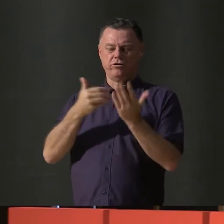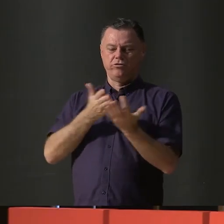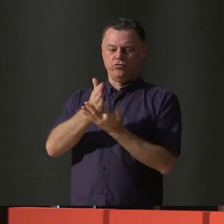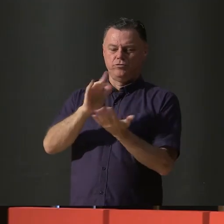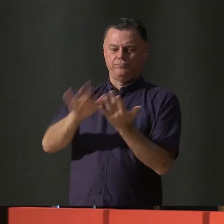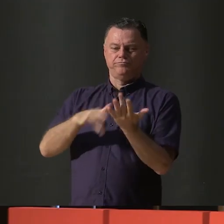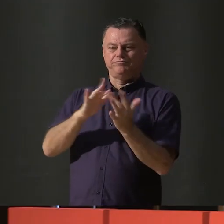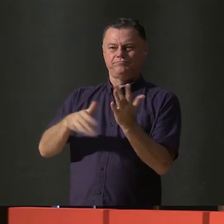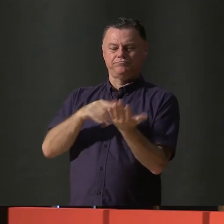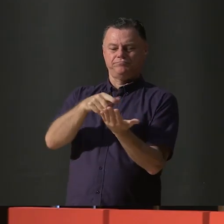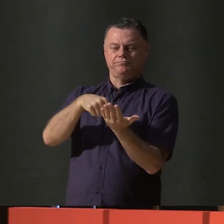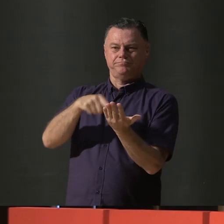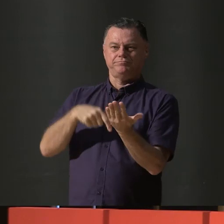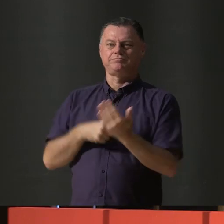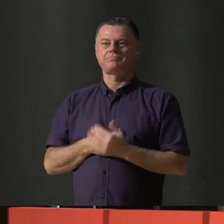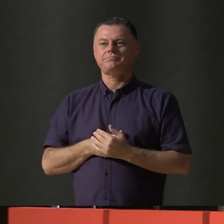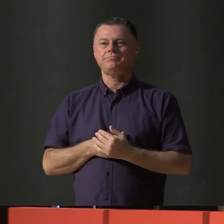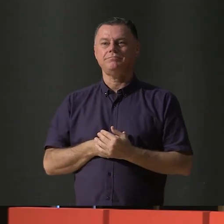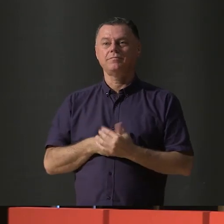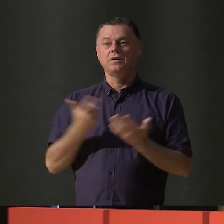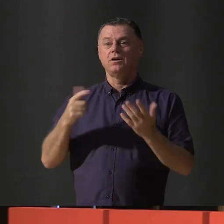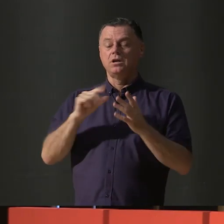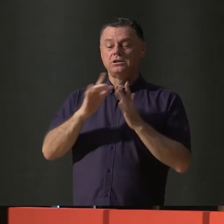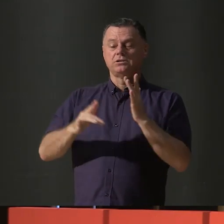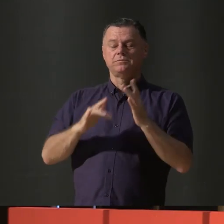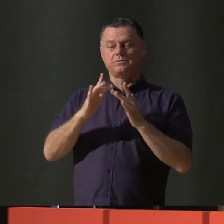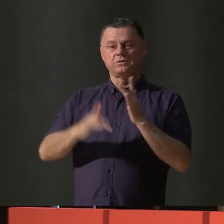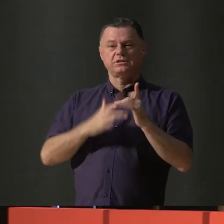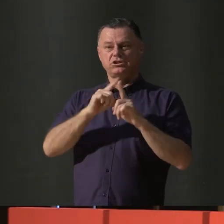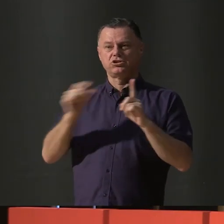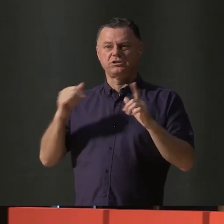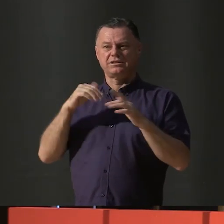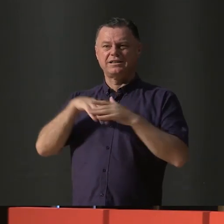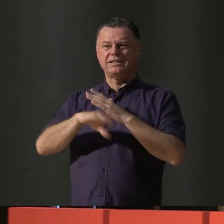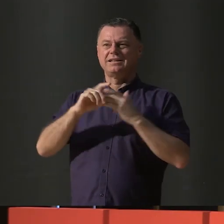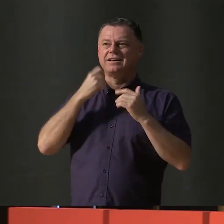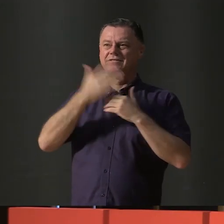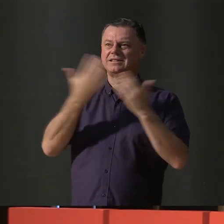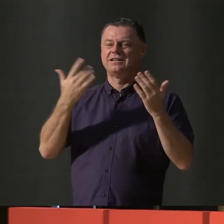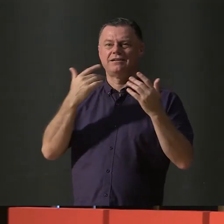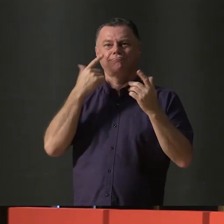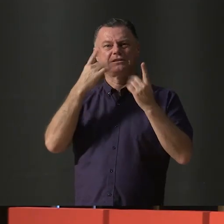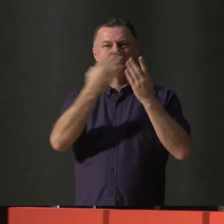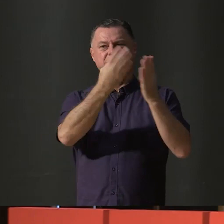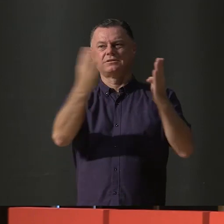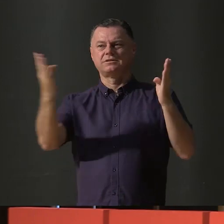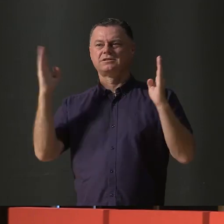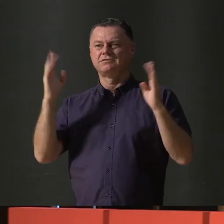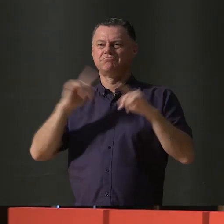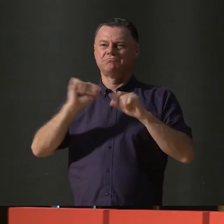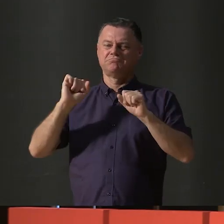of digital into the protocols and practices of the museum, a time when digital is present in its exhibits and